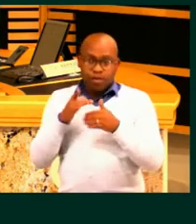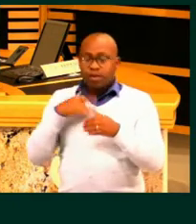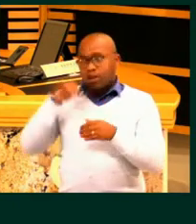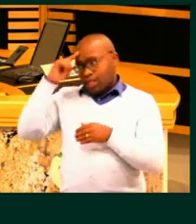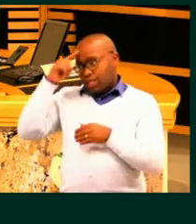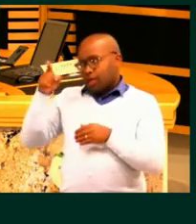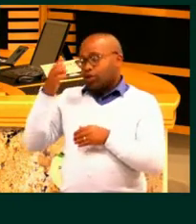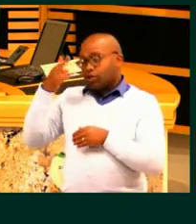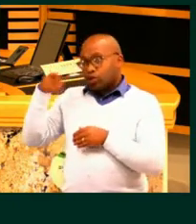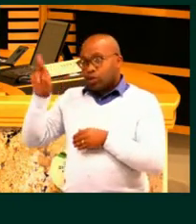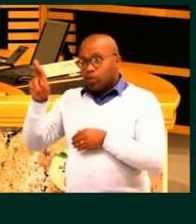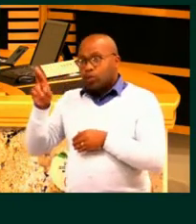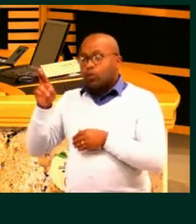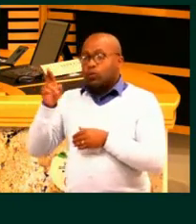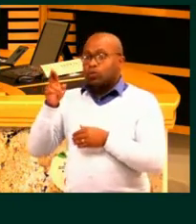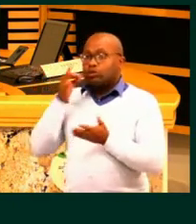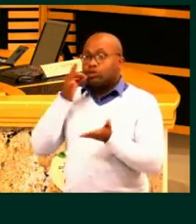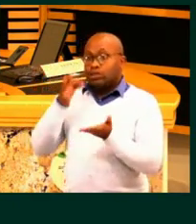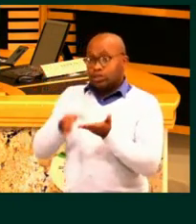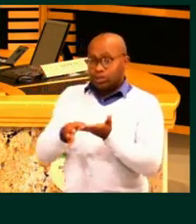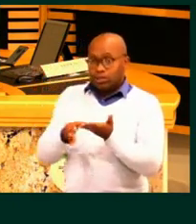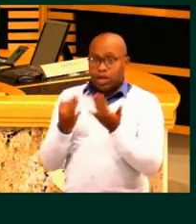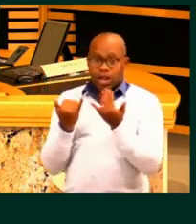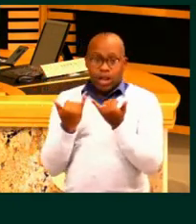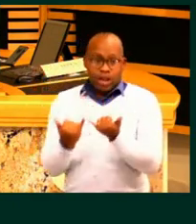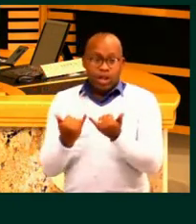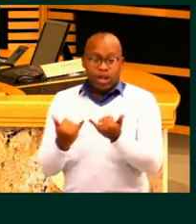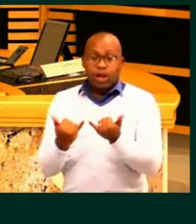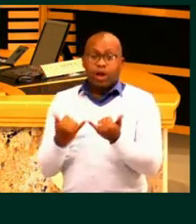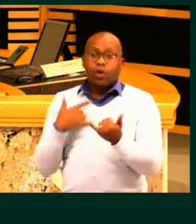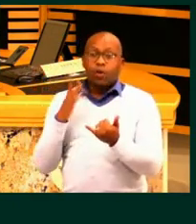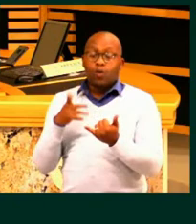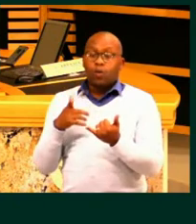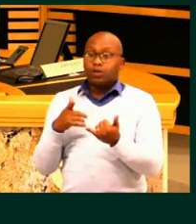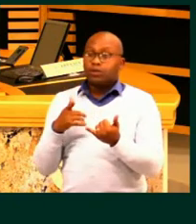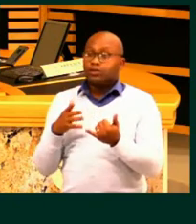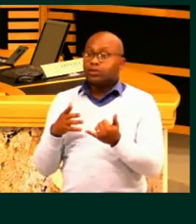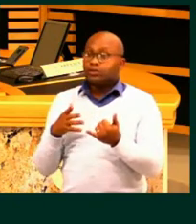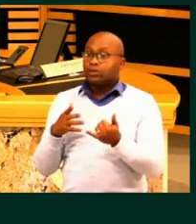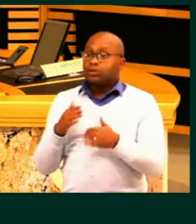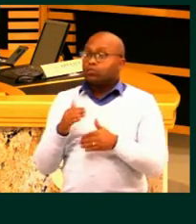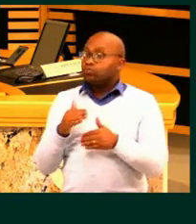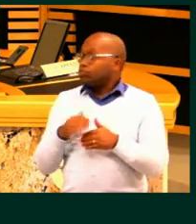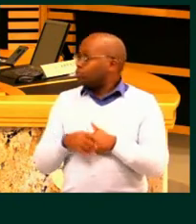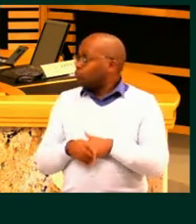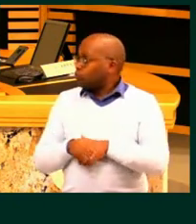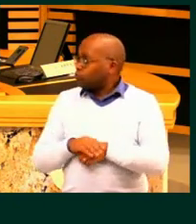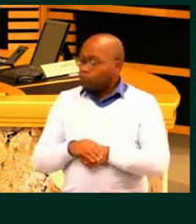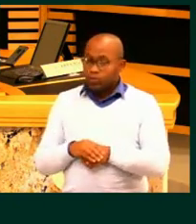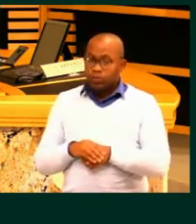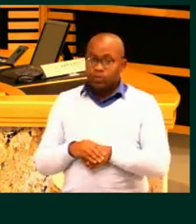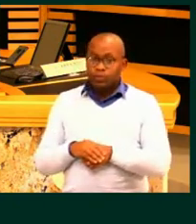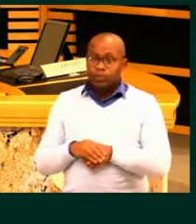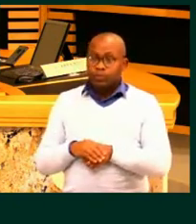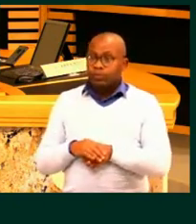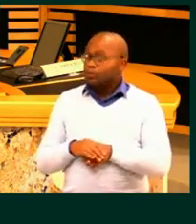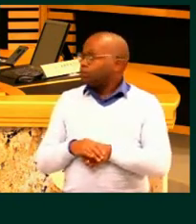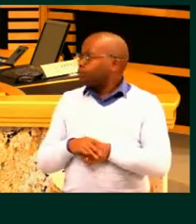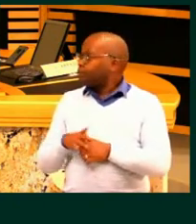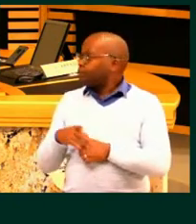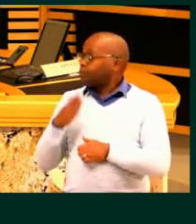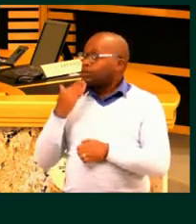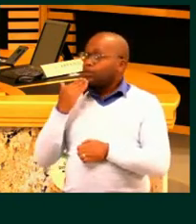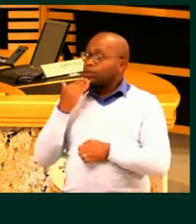suggestion uh honor members we are now going to proceed um I will oh thank you